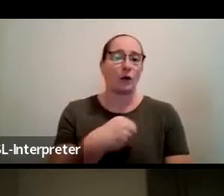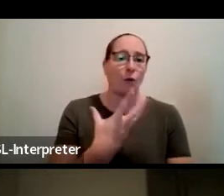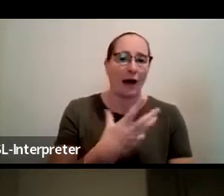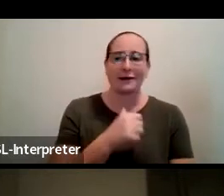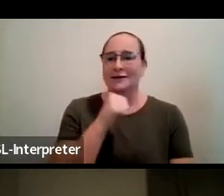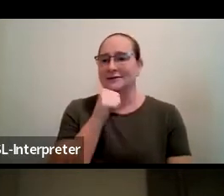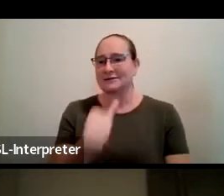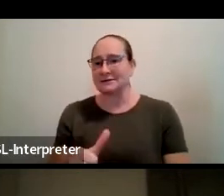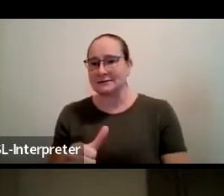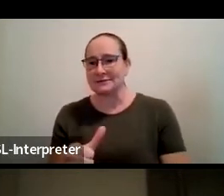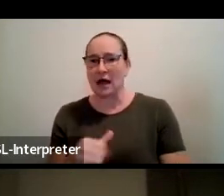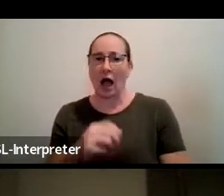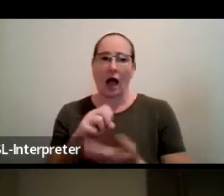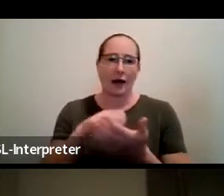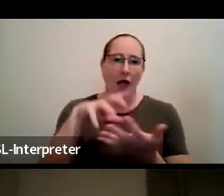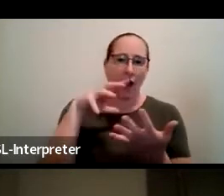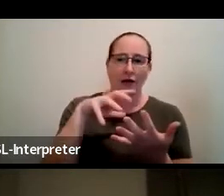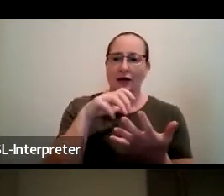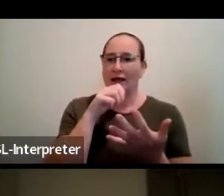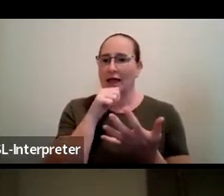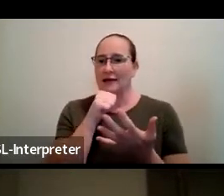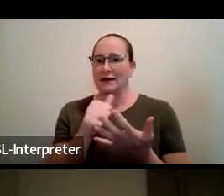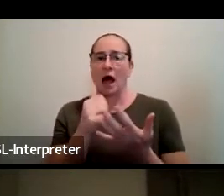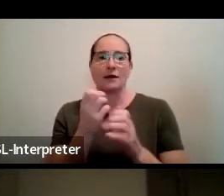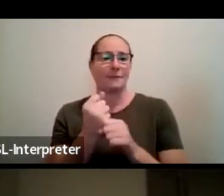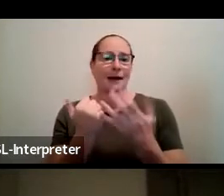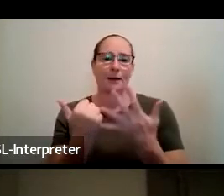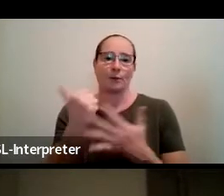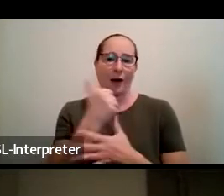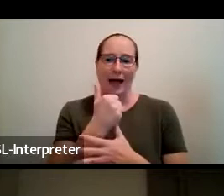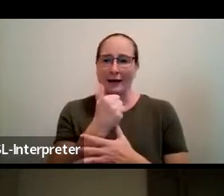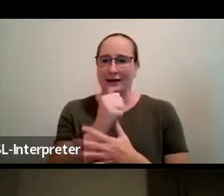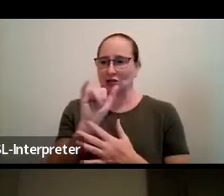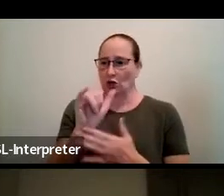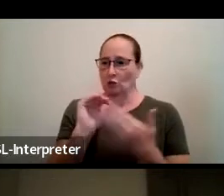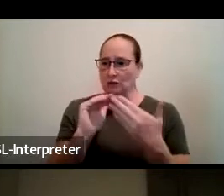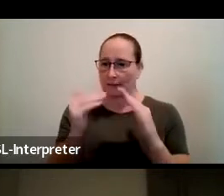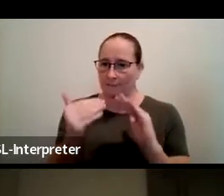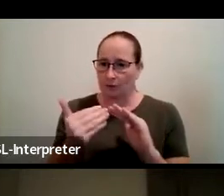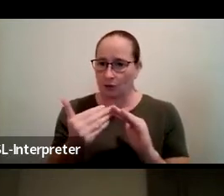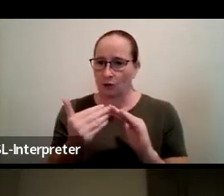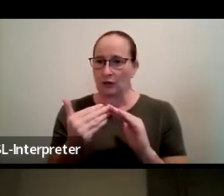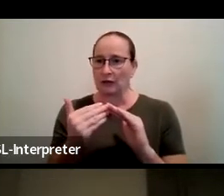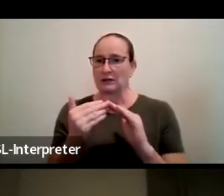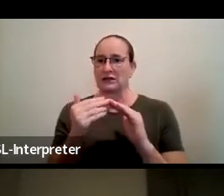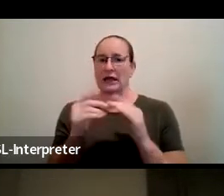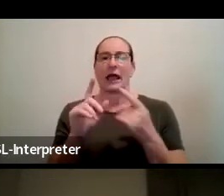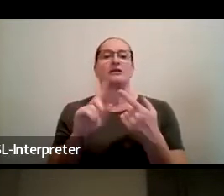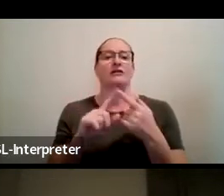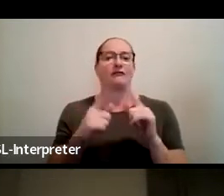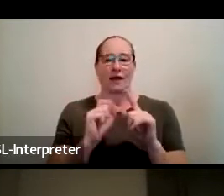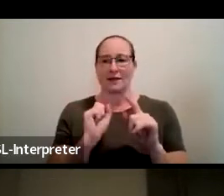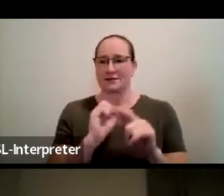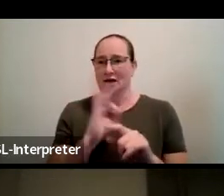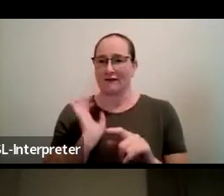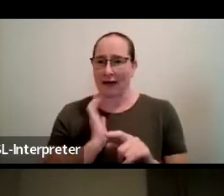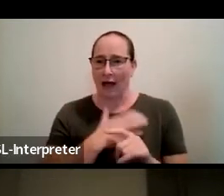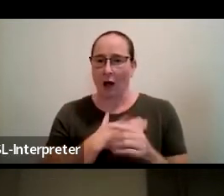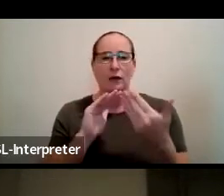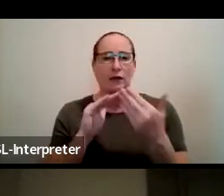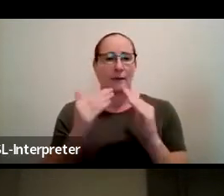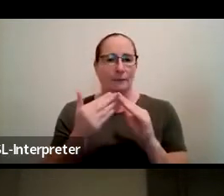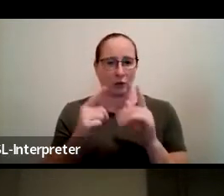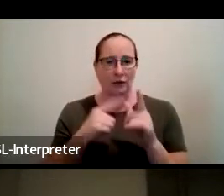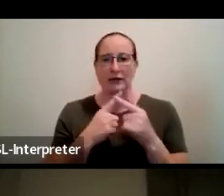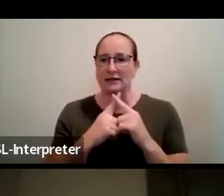not affluent, and not made a priority, it was those communities and the friends of our communities that spoke up